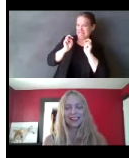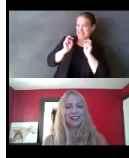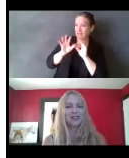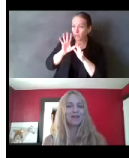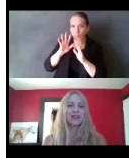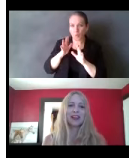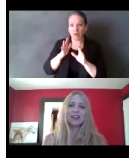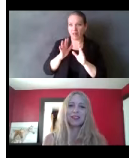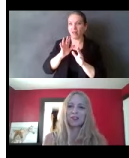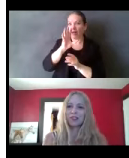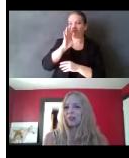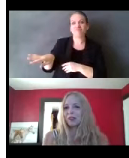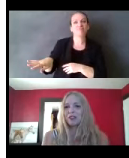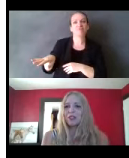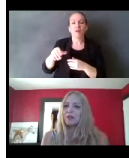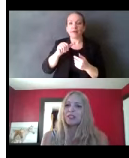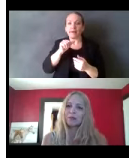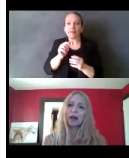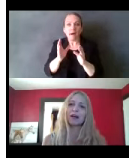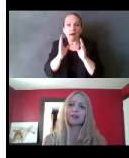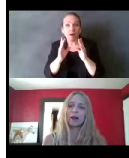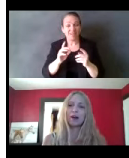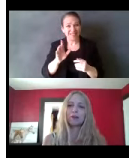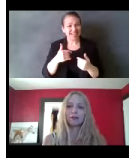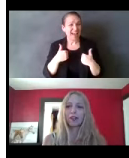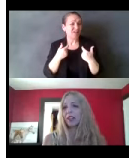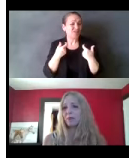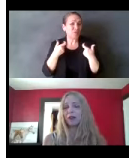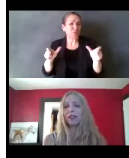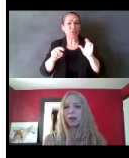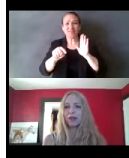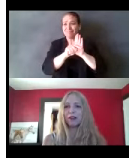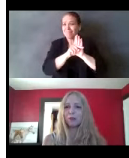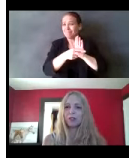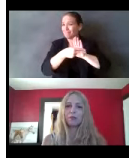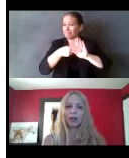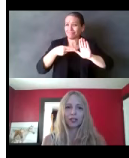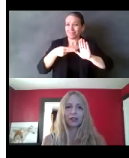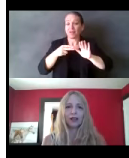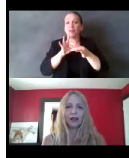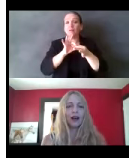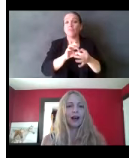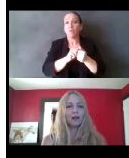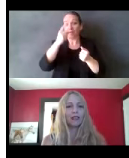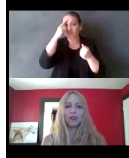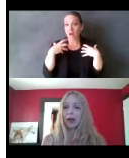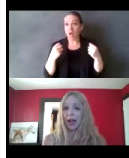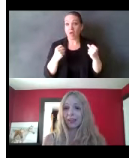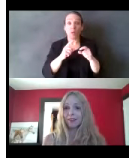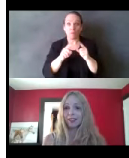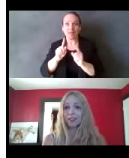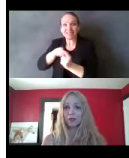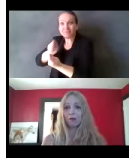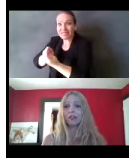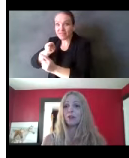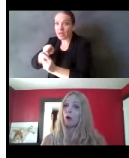away? There's a huge stigma about talking about any mental health, but depression. In the